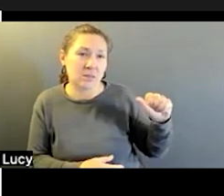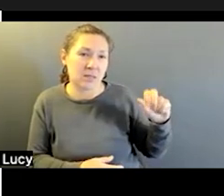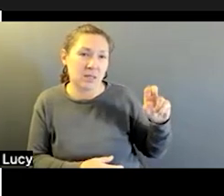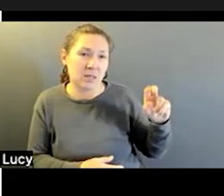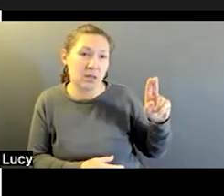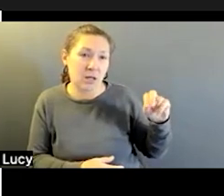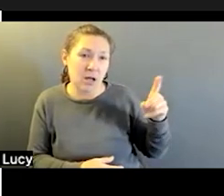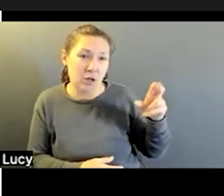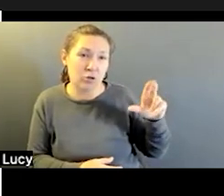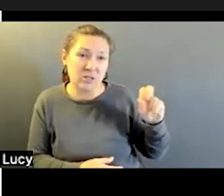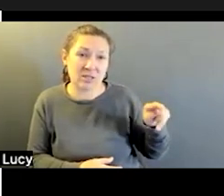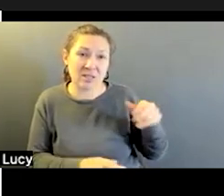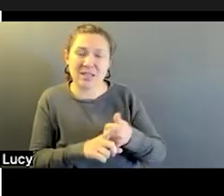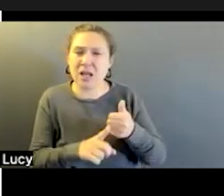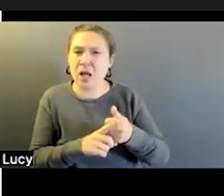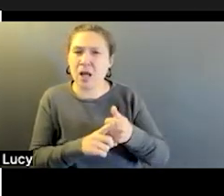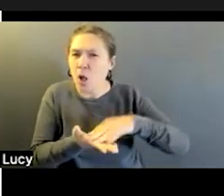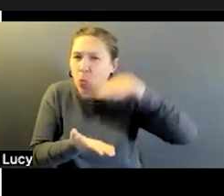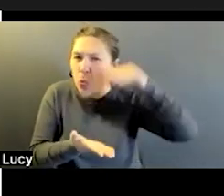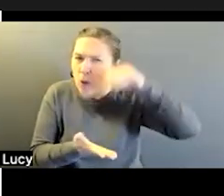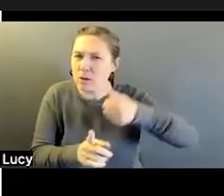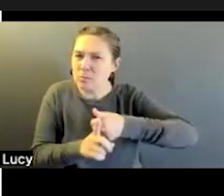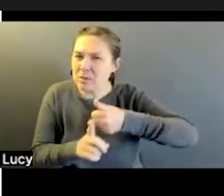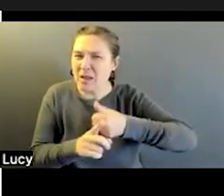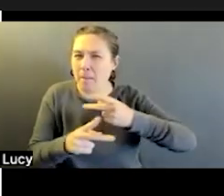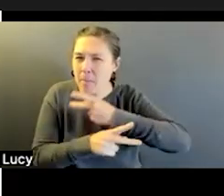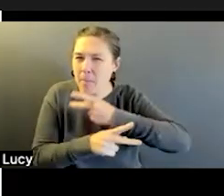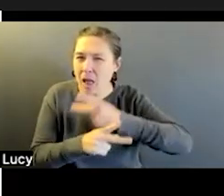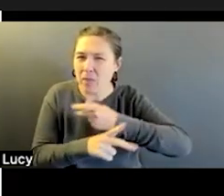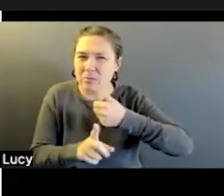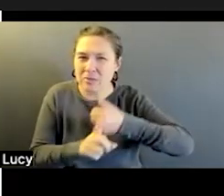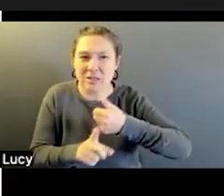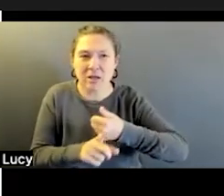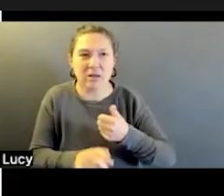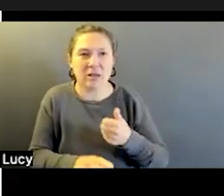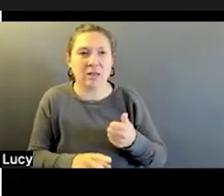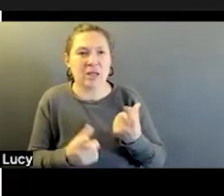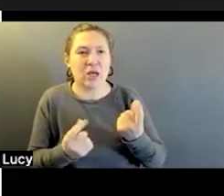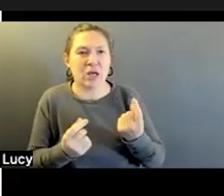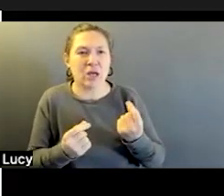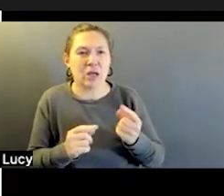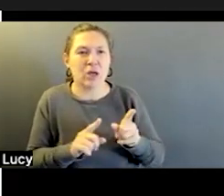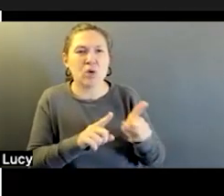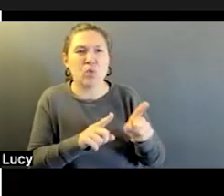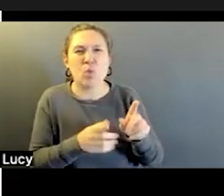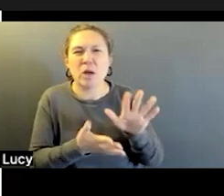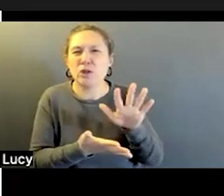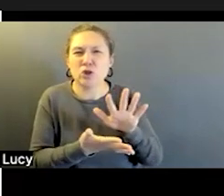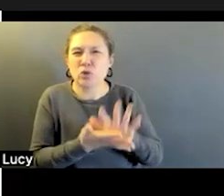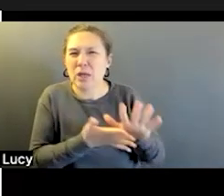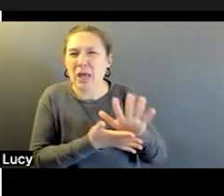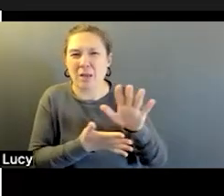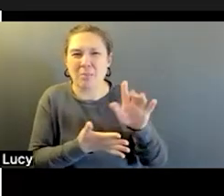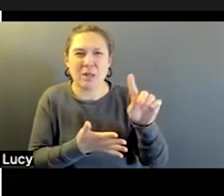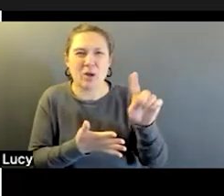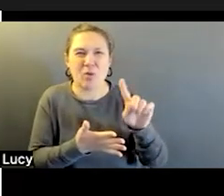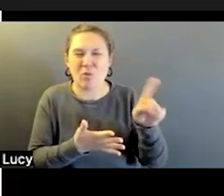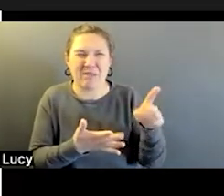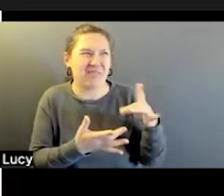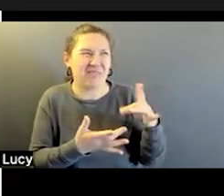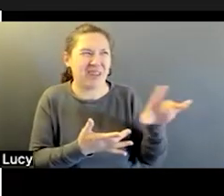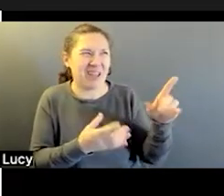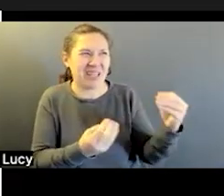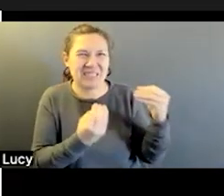self-taught, and after a brief spell at a descending academy where he didn't like the way maths was presented,